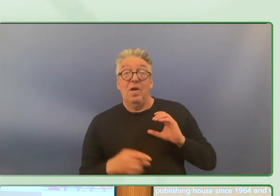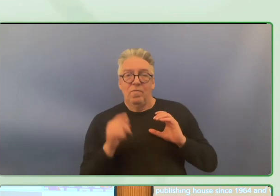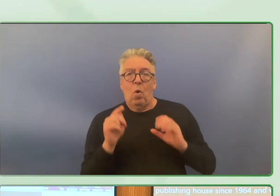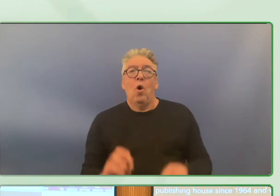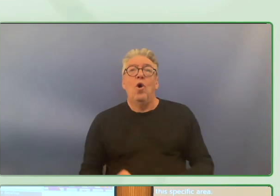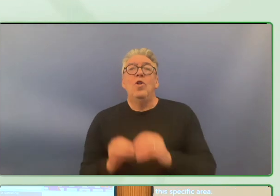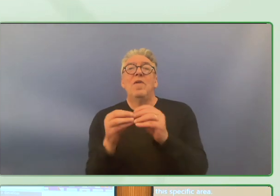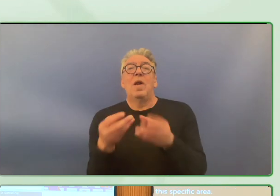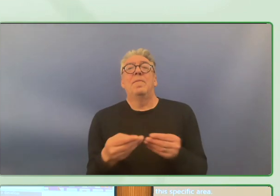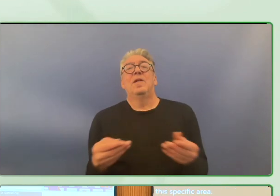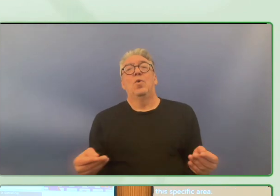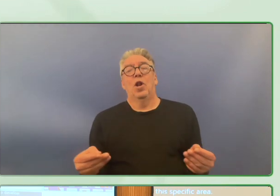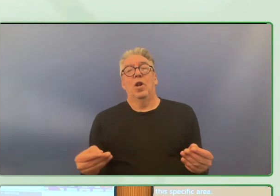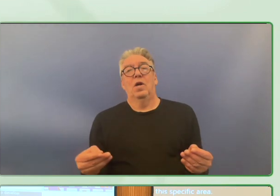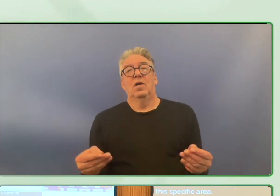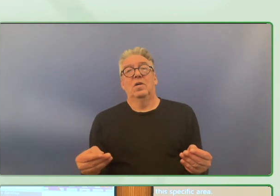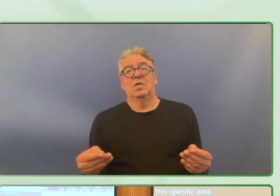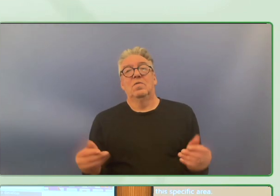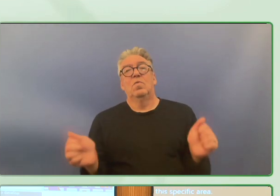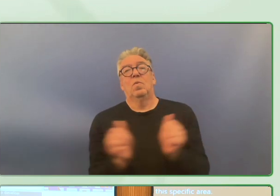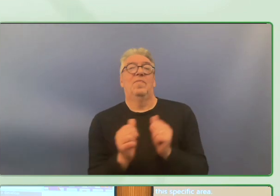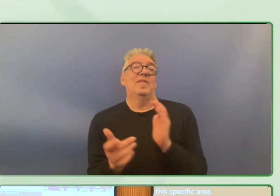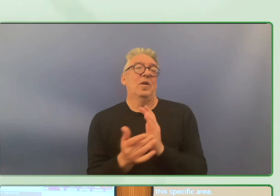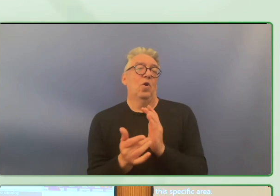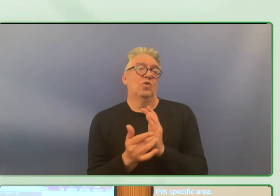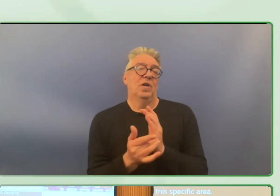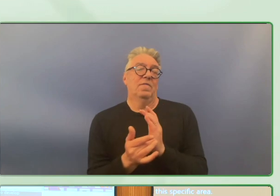do so using technology.